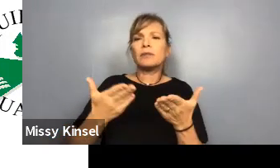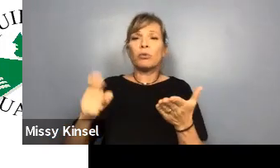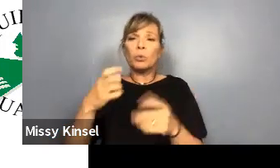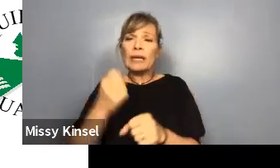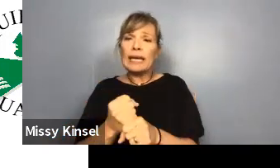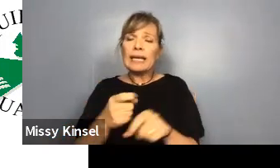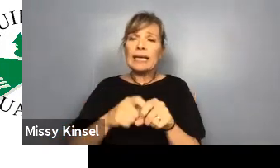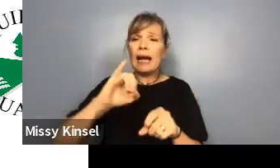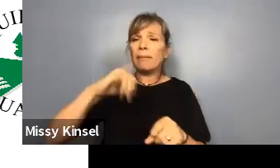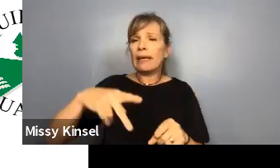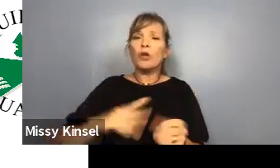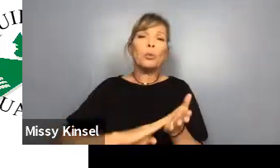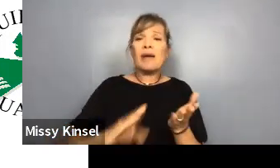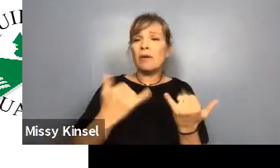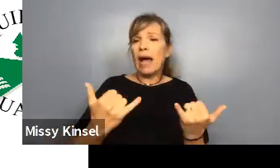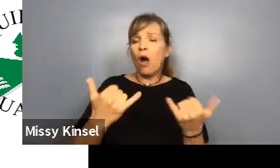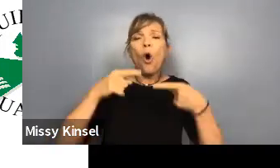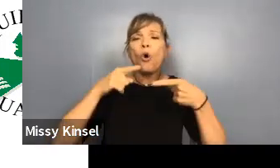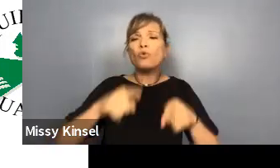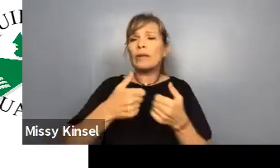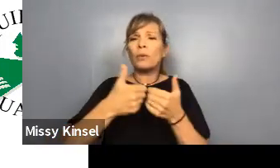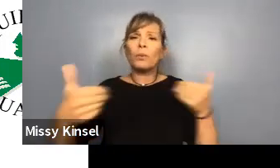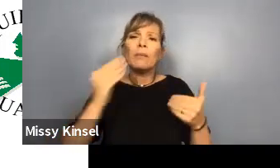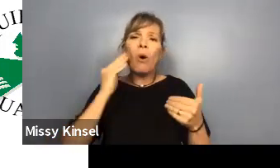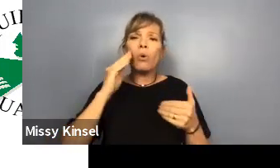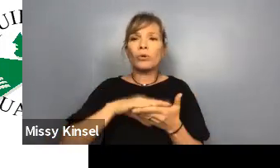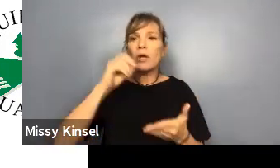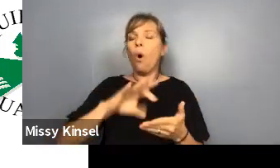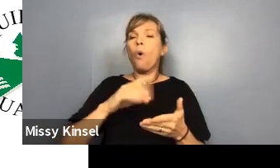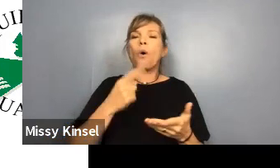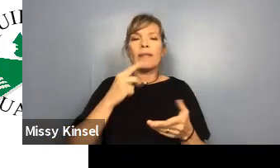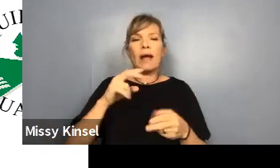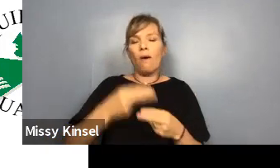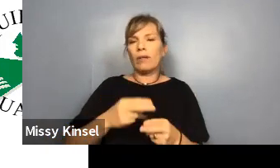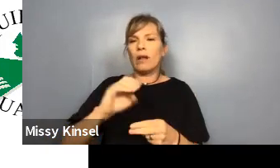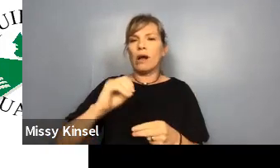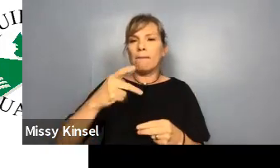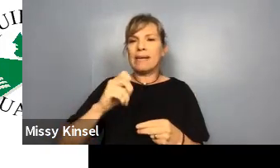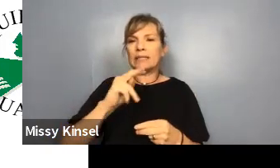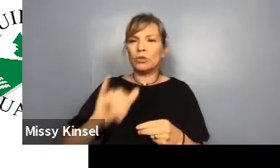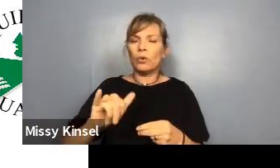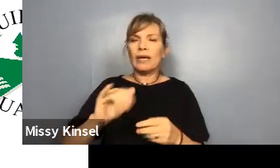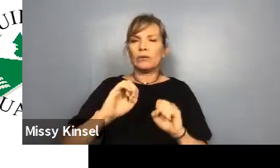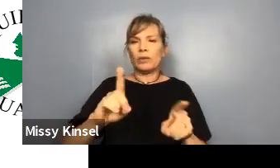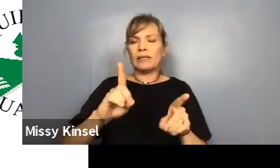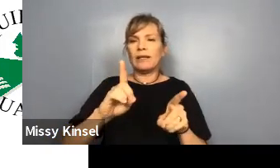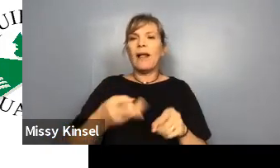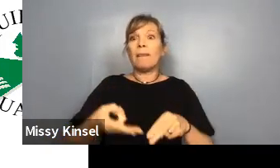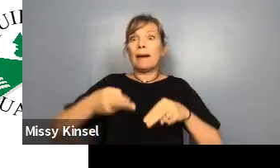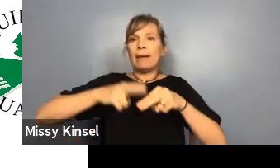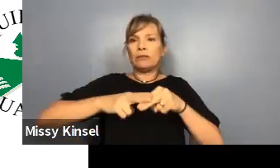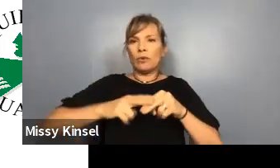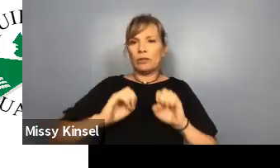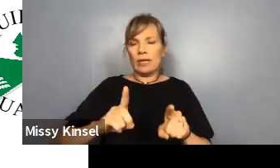his IEP now during remote learning, or compensatory education, and again, we will get a little more into that in just a